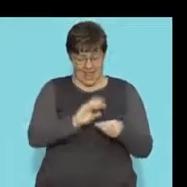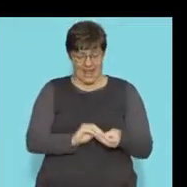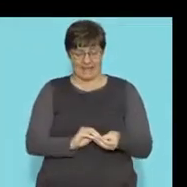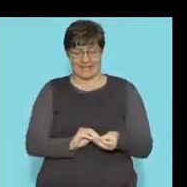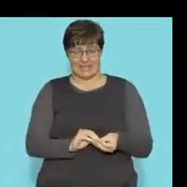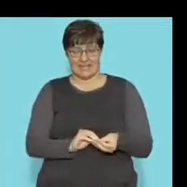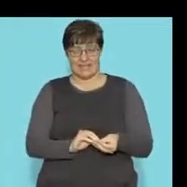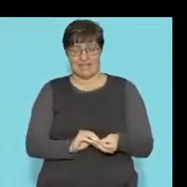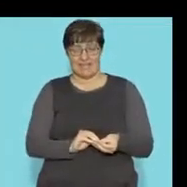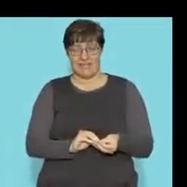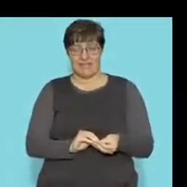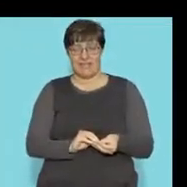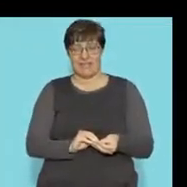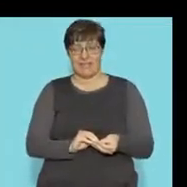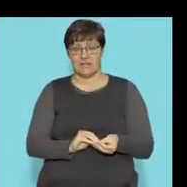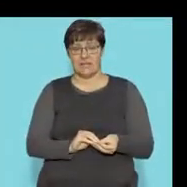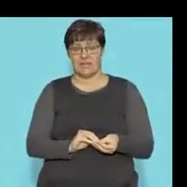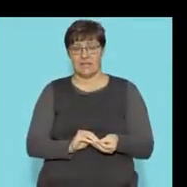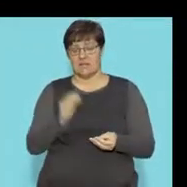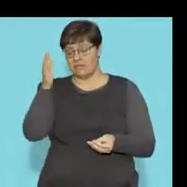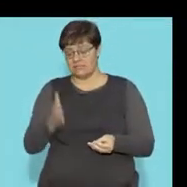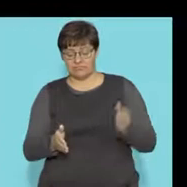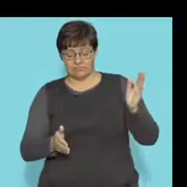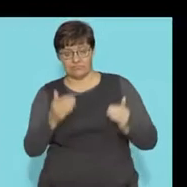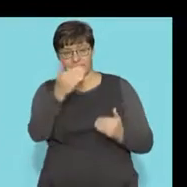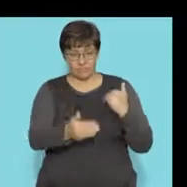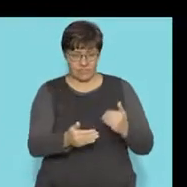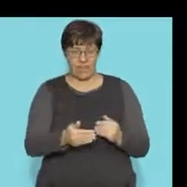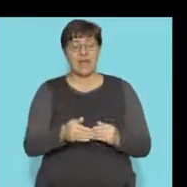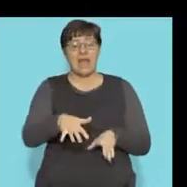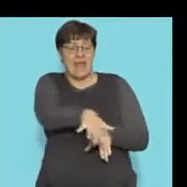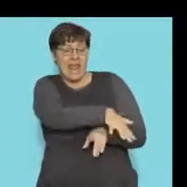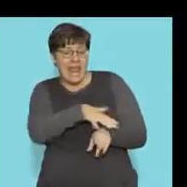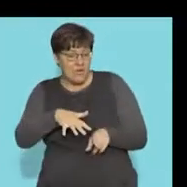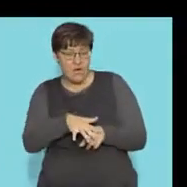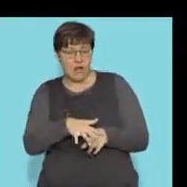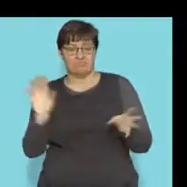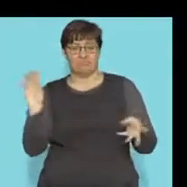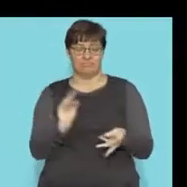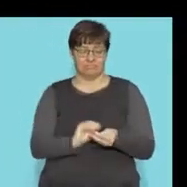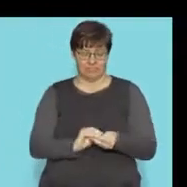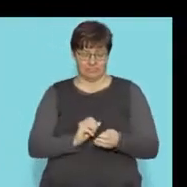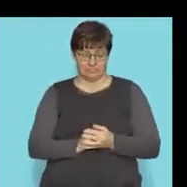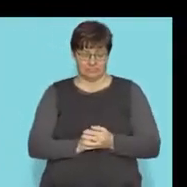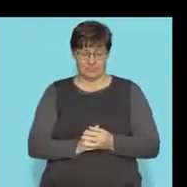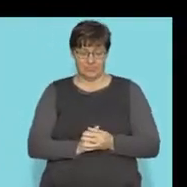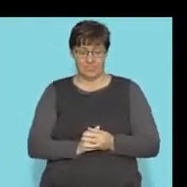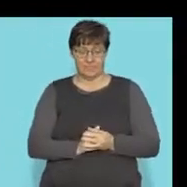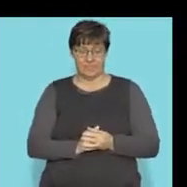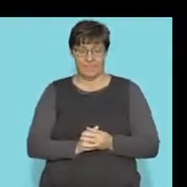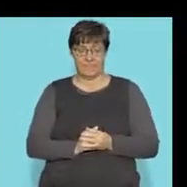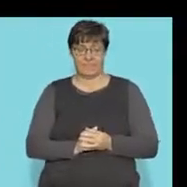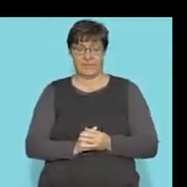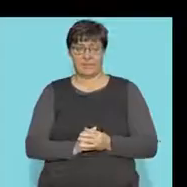the areas of each face of a polyhedron together. So, guys, essentially